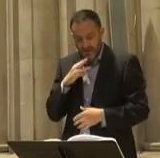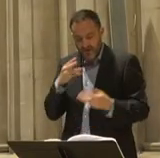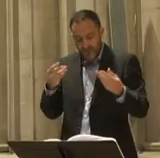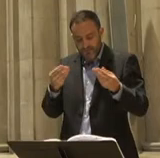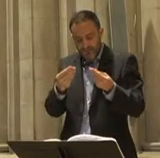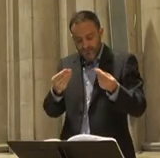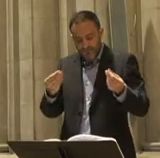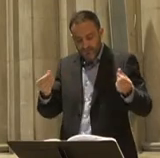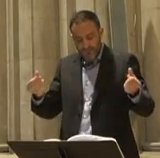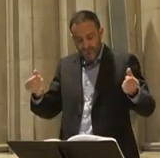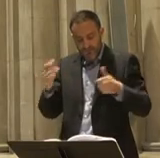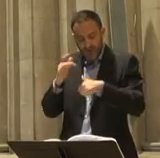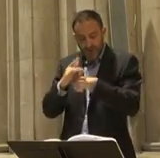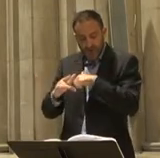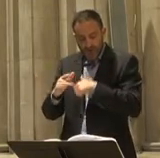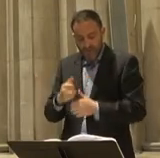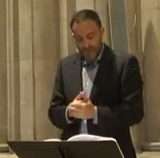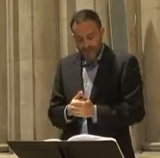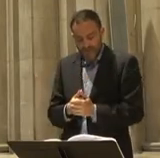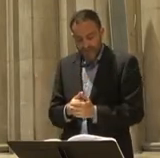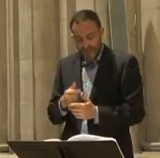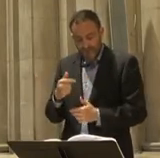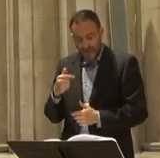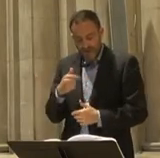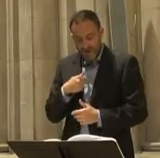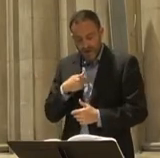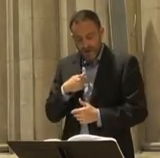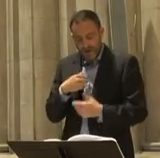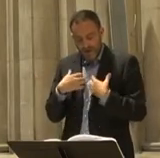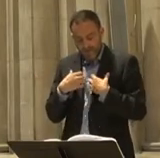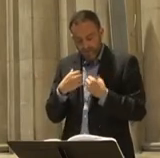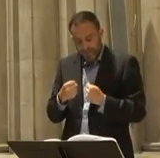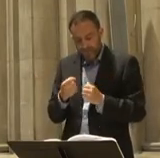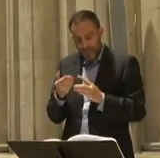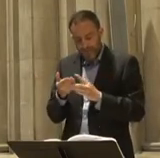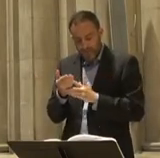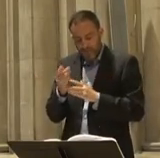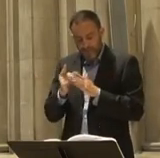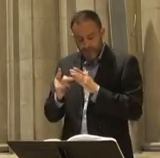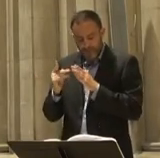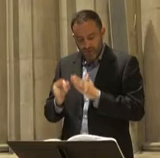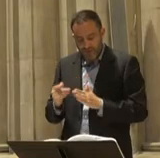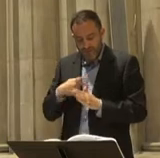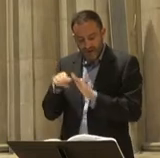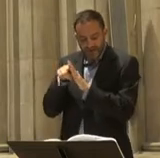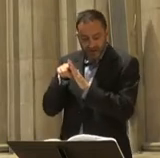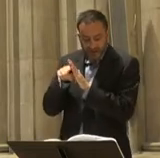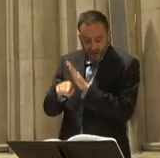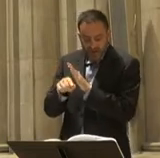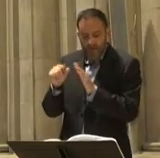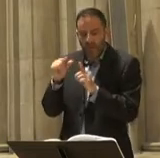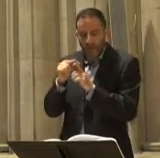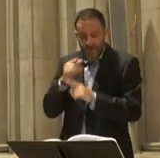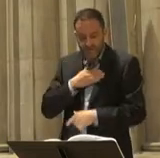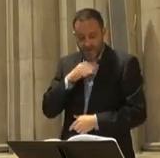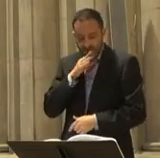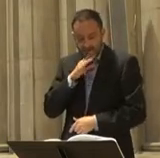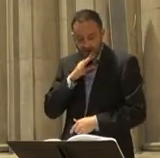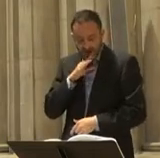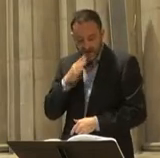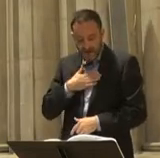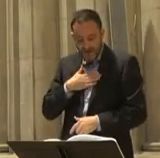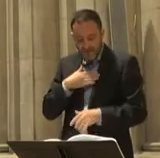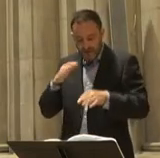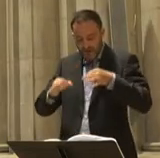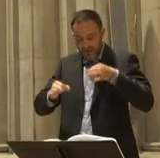early. Therefore, I have hewn them by the prophets. I have killed them by the words of my mouth, and